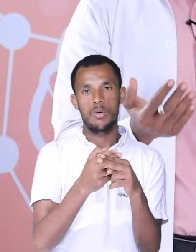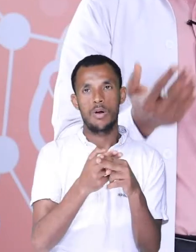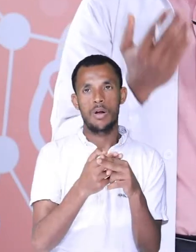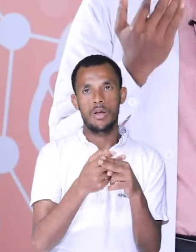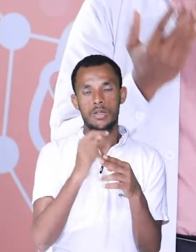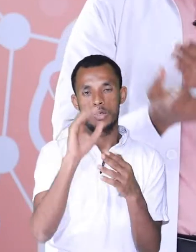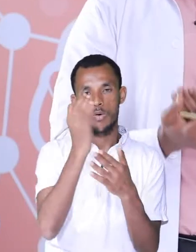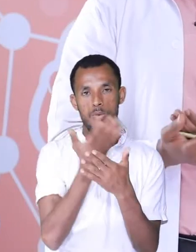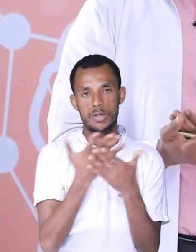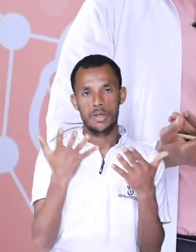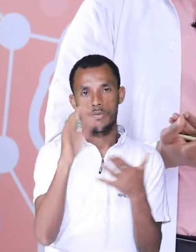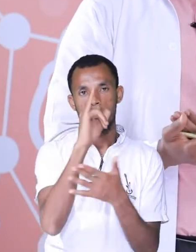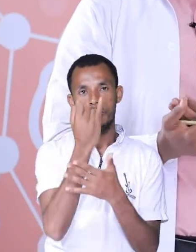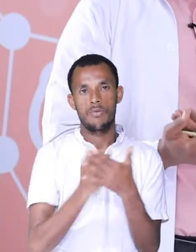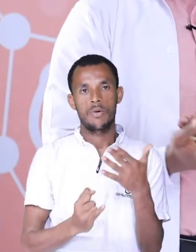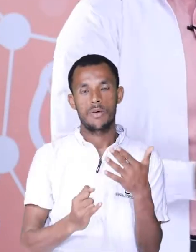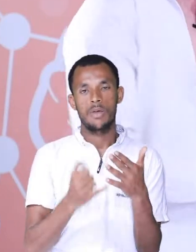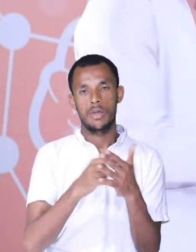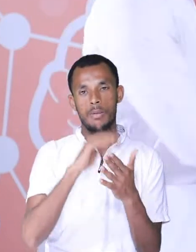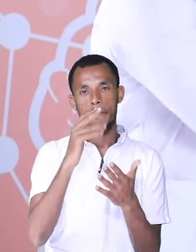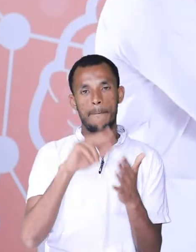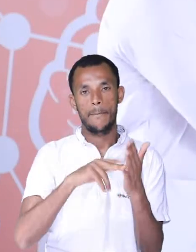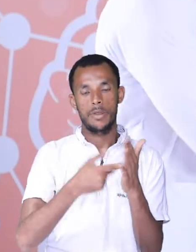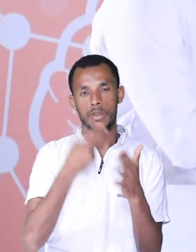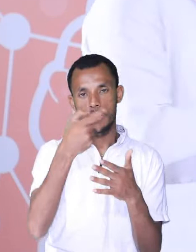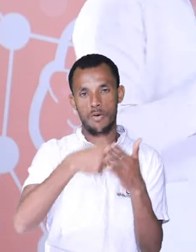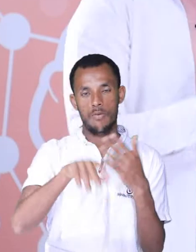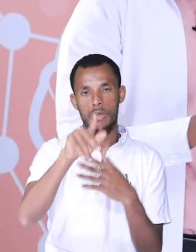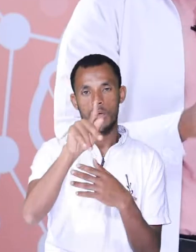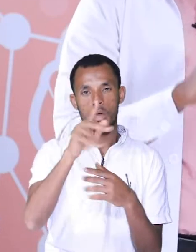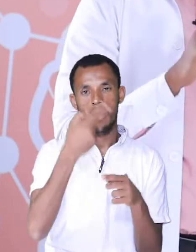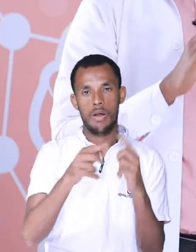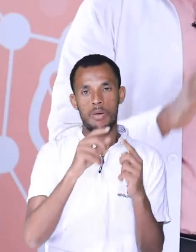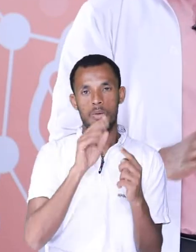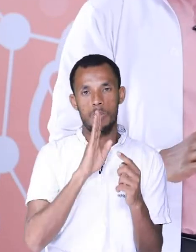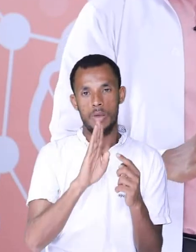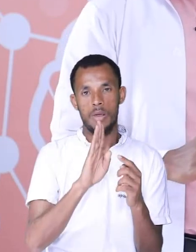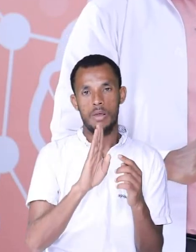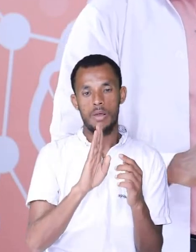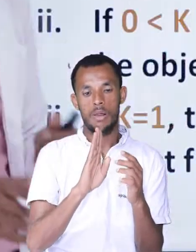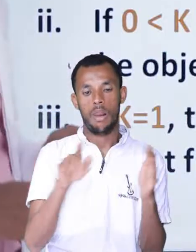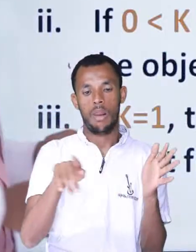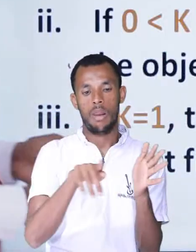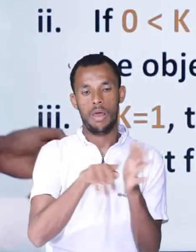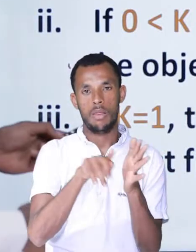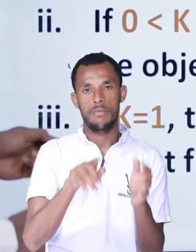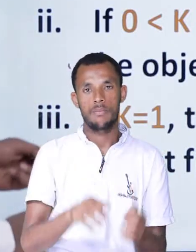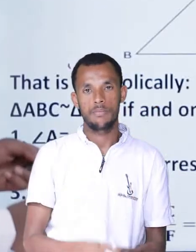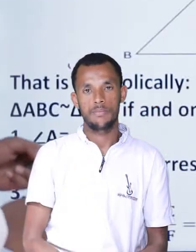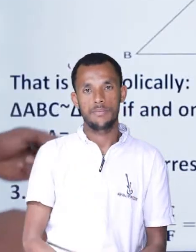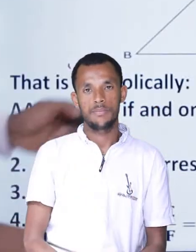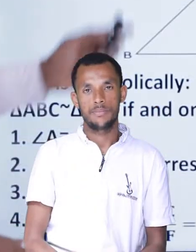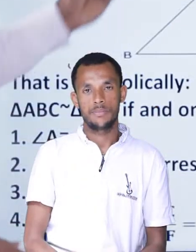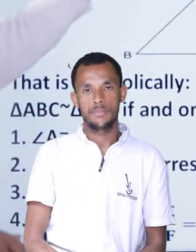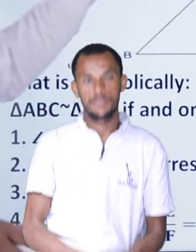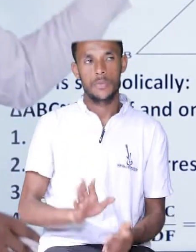the object figure. It means the value of K cannot be negative. So,